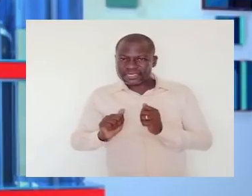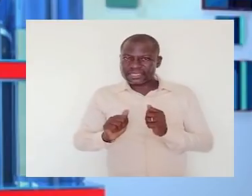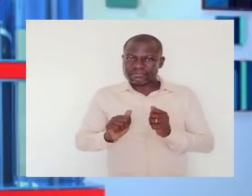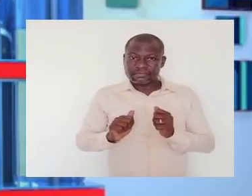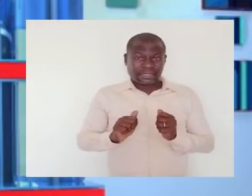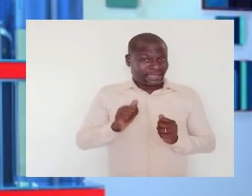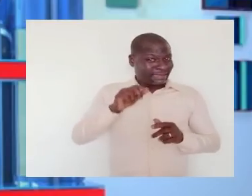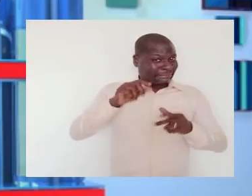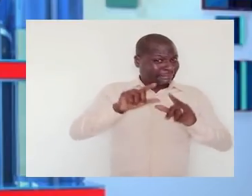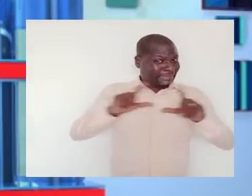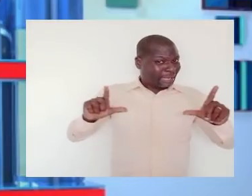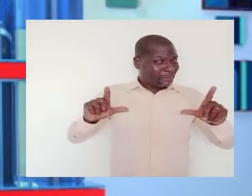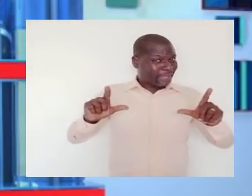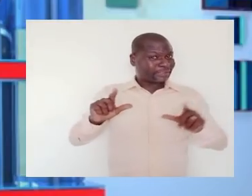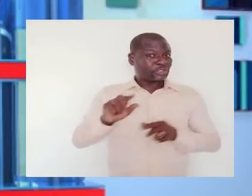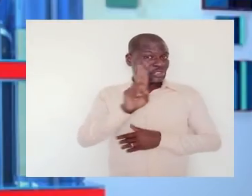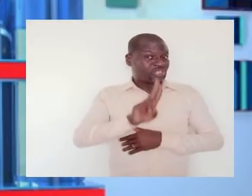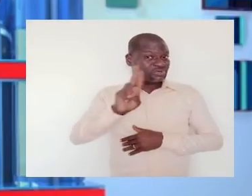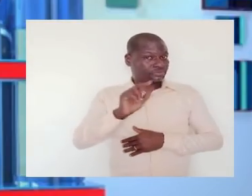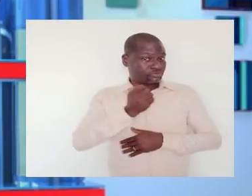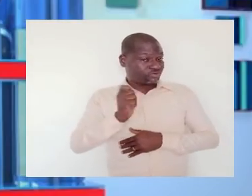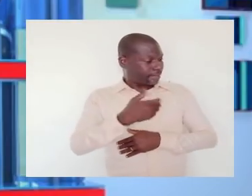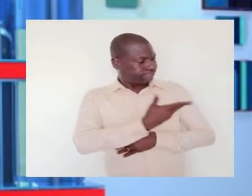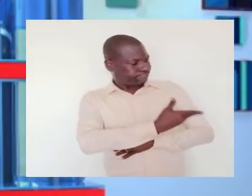baptism dem Greek fo no efa no